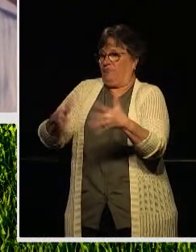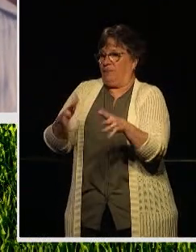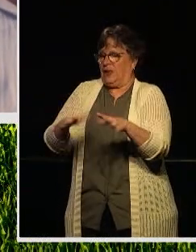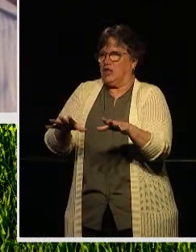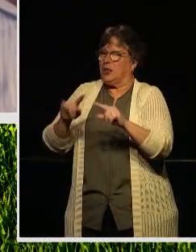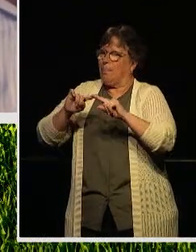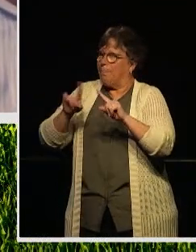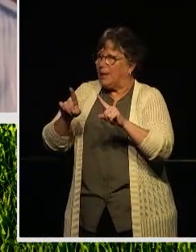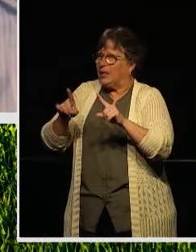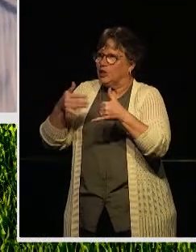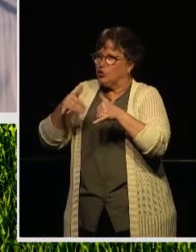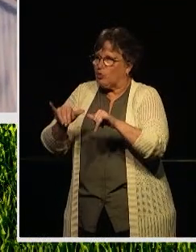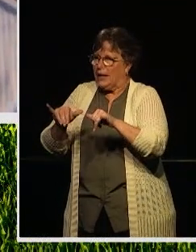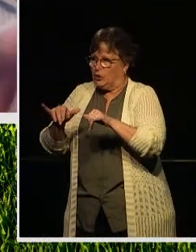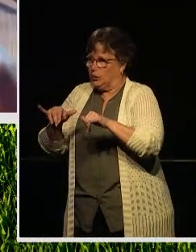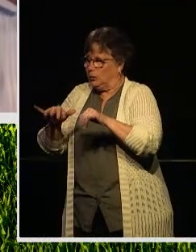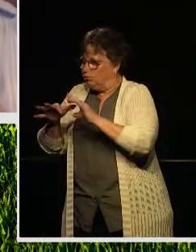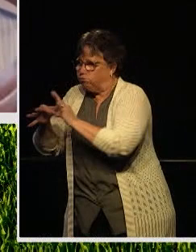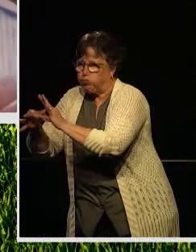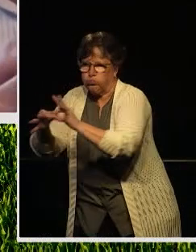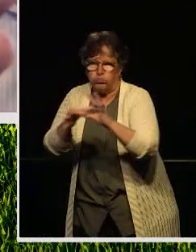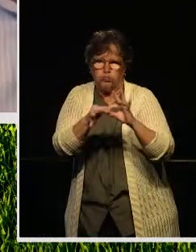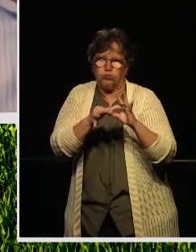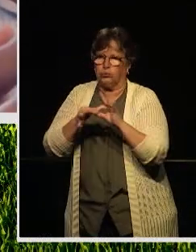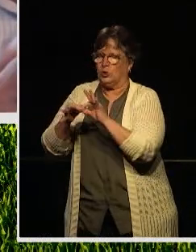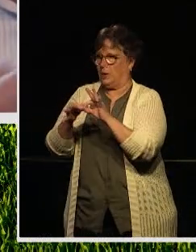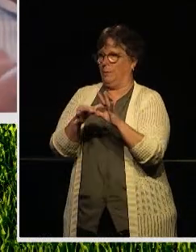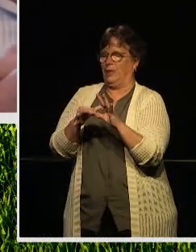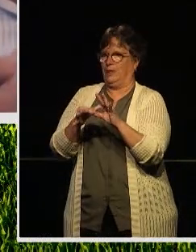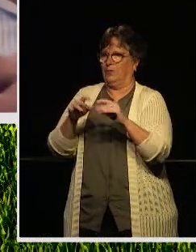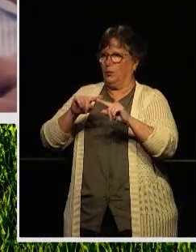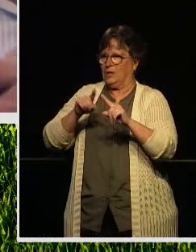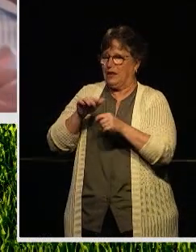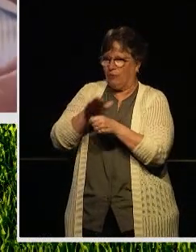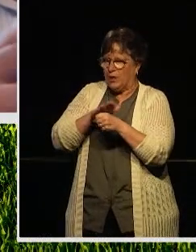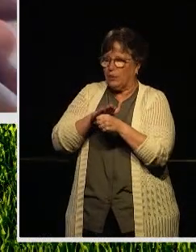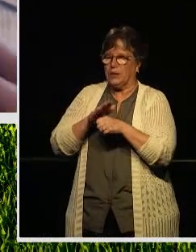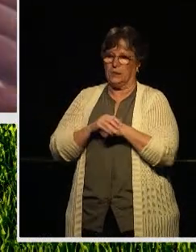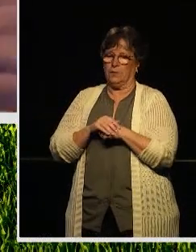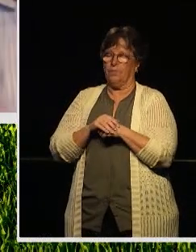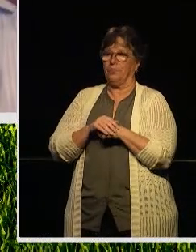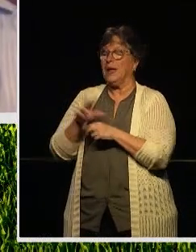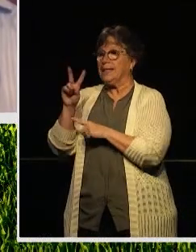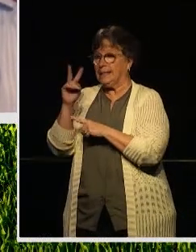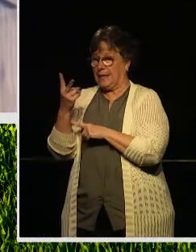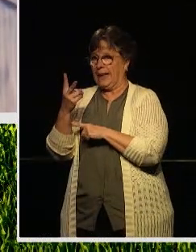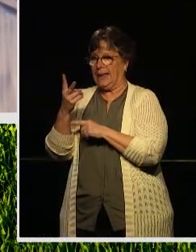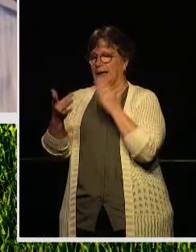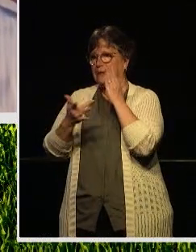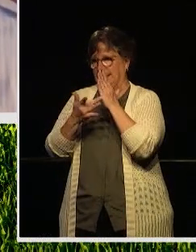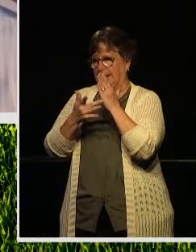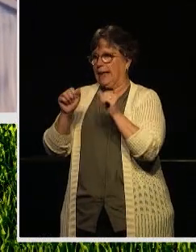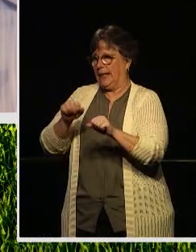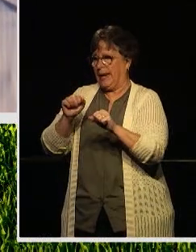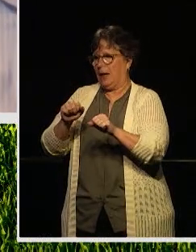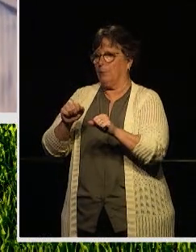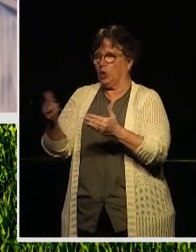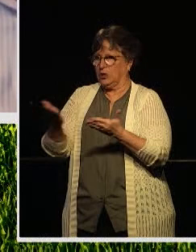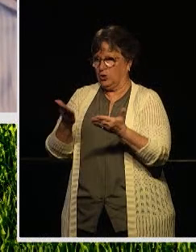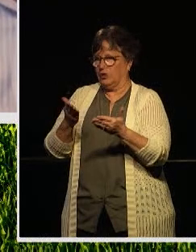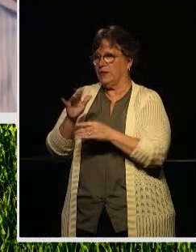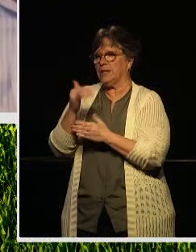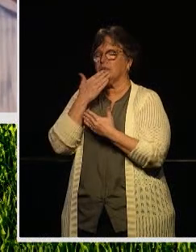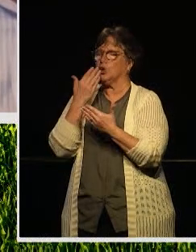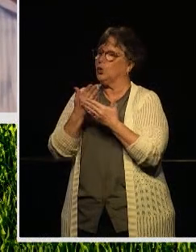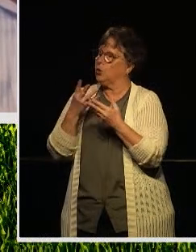good amount of acres. I think the second one is, I think to Chris's example, I think tech enabling existing services is a really good way to